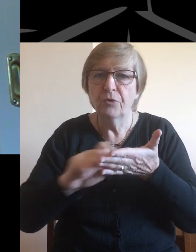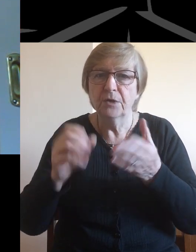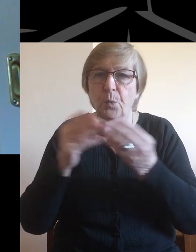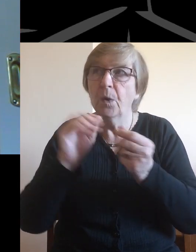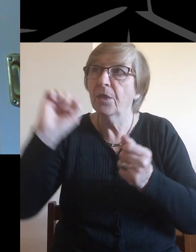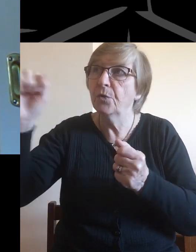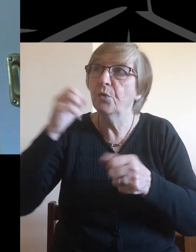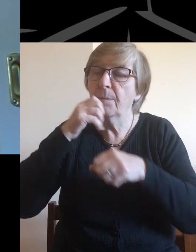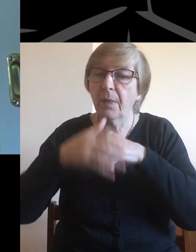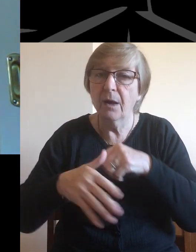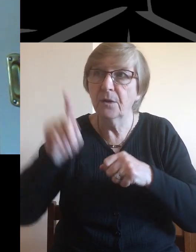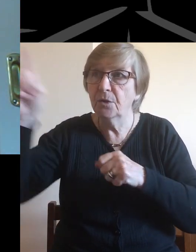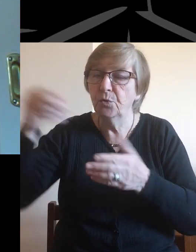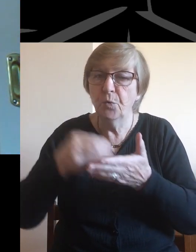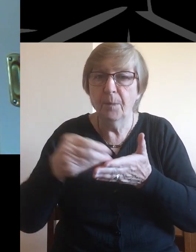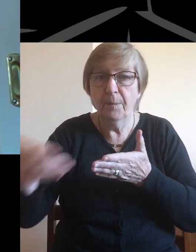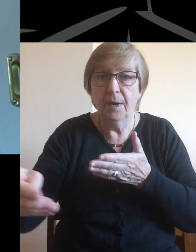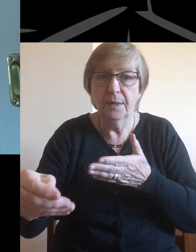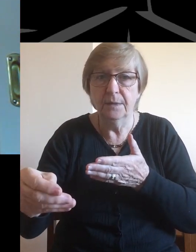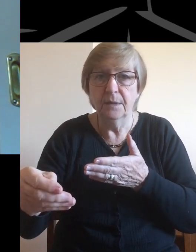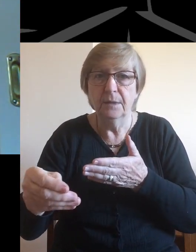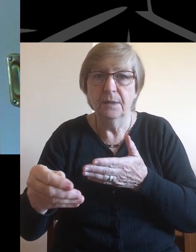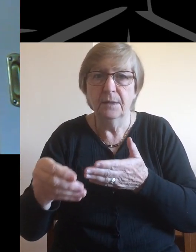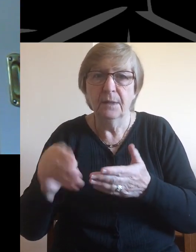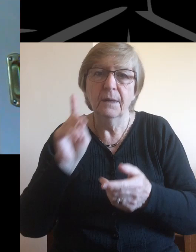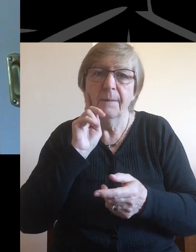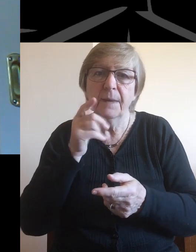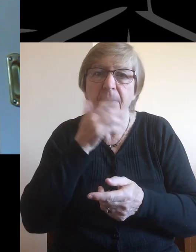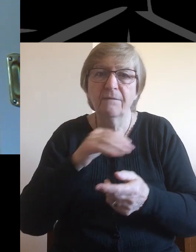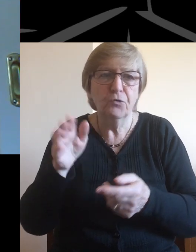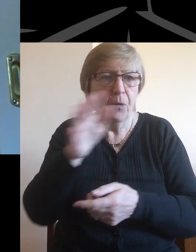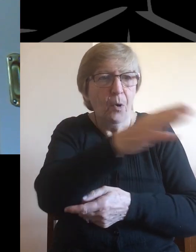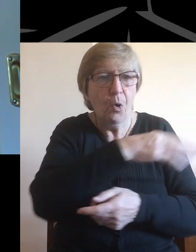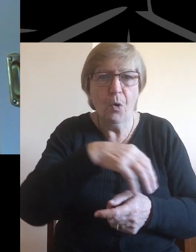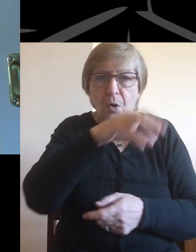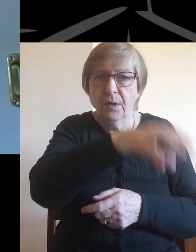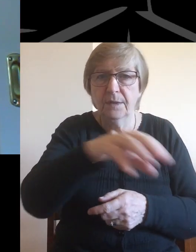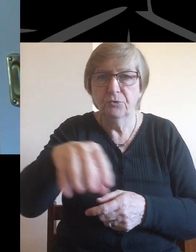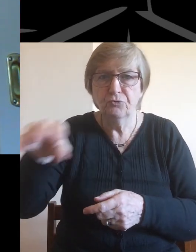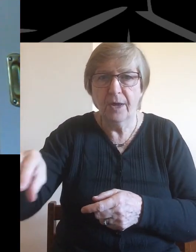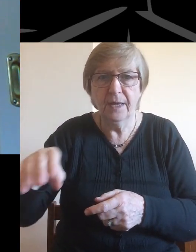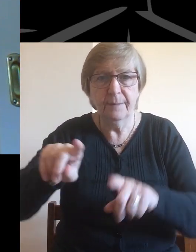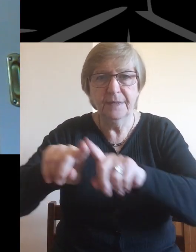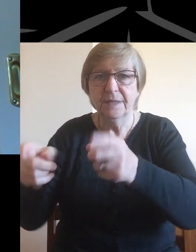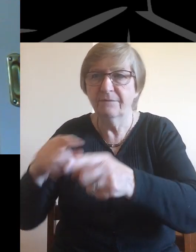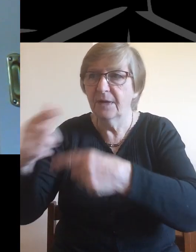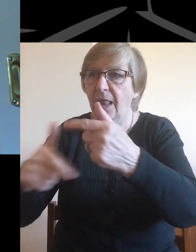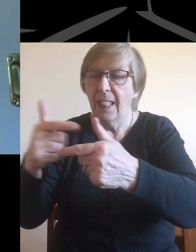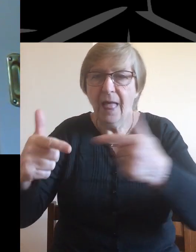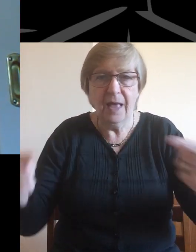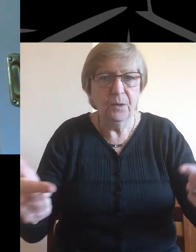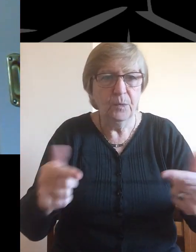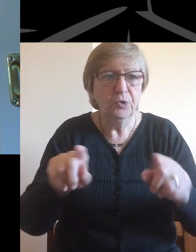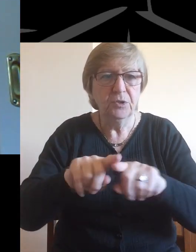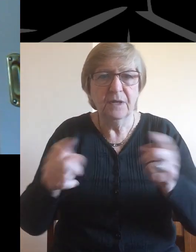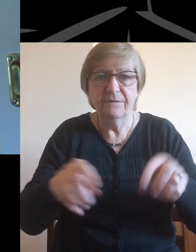with your blood you purchased for God persons from every tribe and language and people and